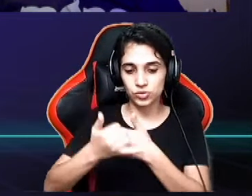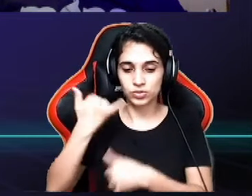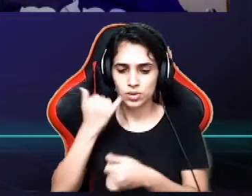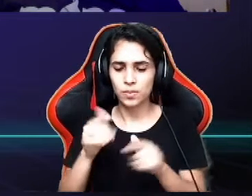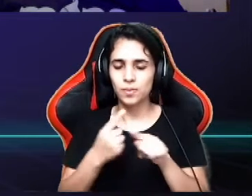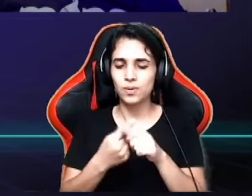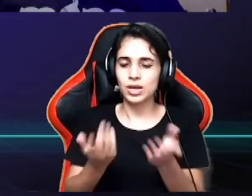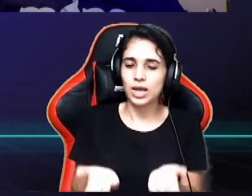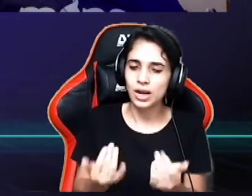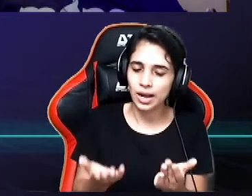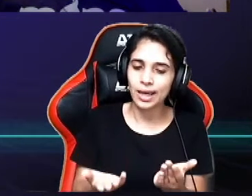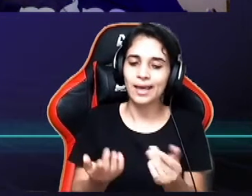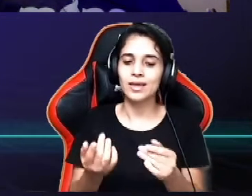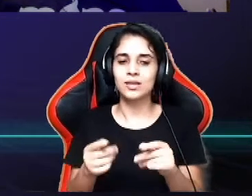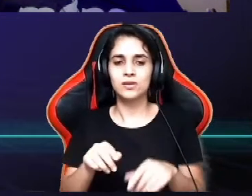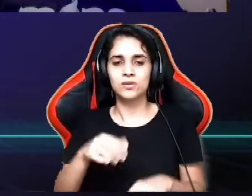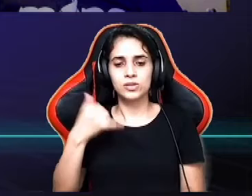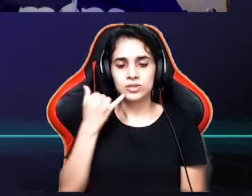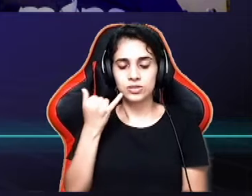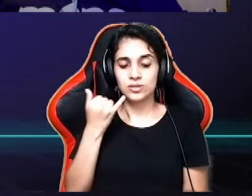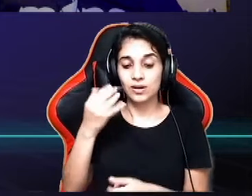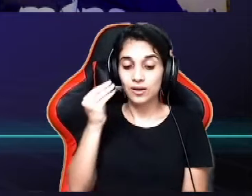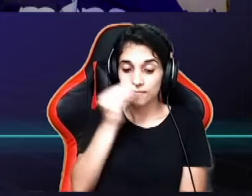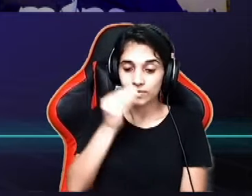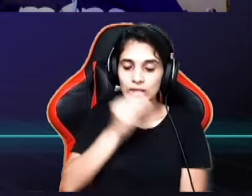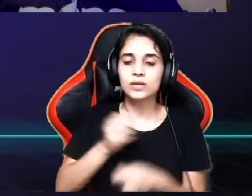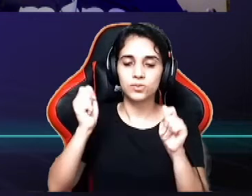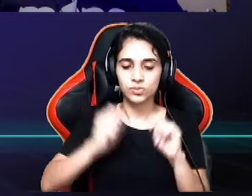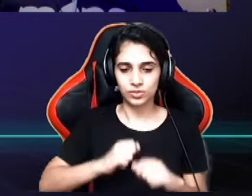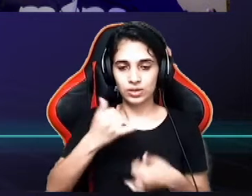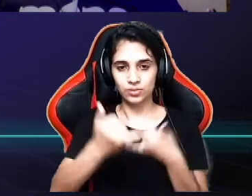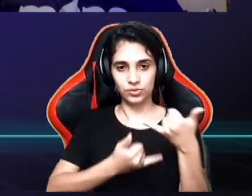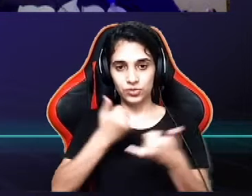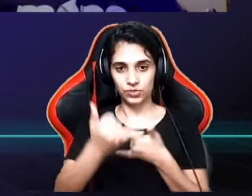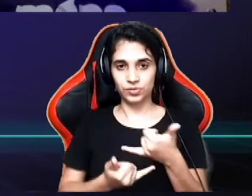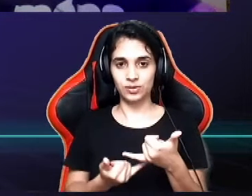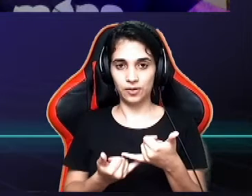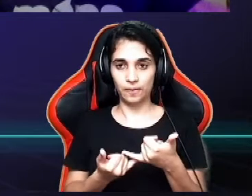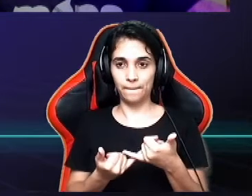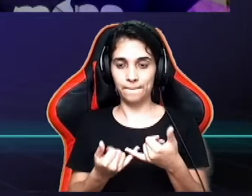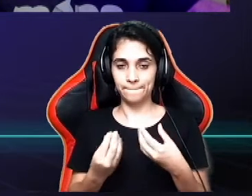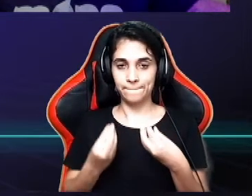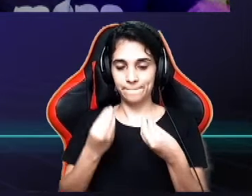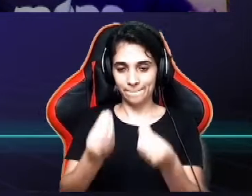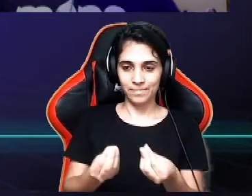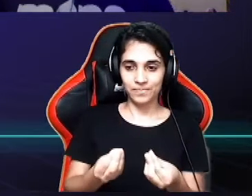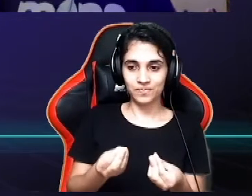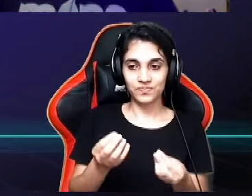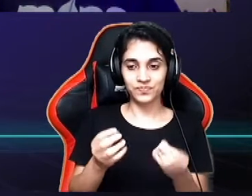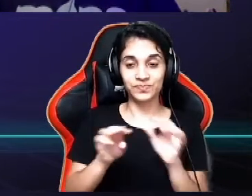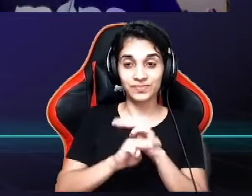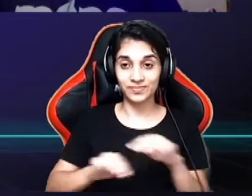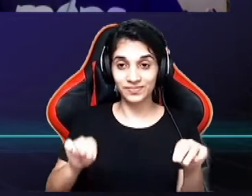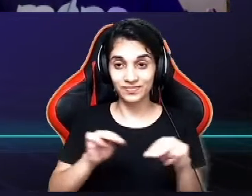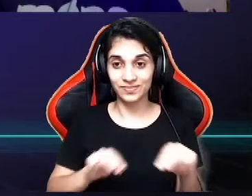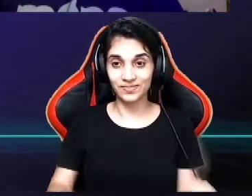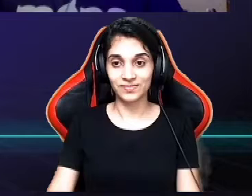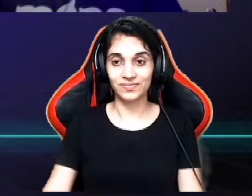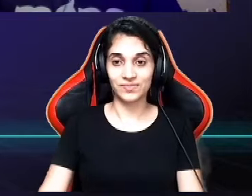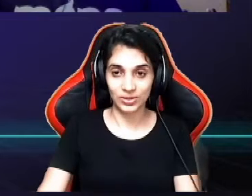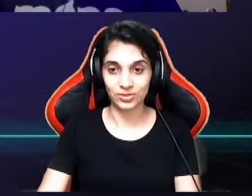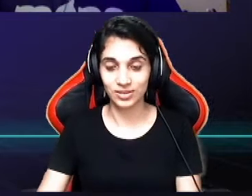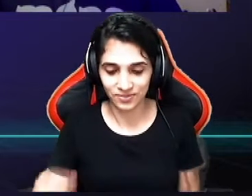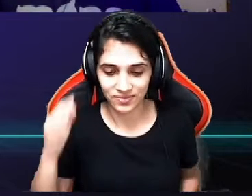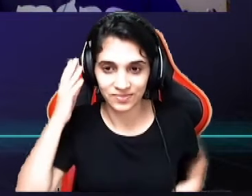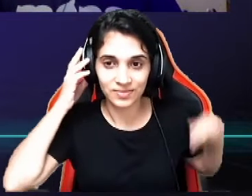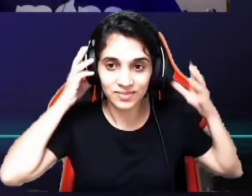and especially light games in not so powerful devices, that's where the game fits in. When we bring